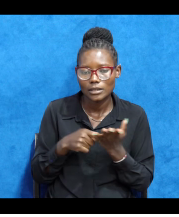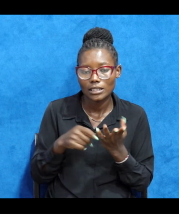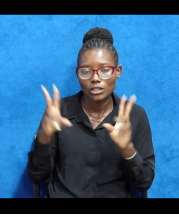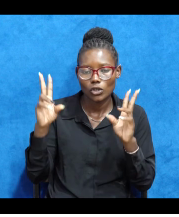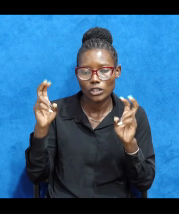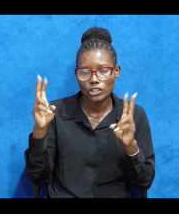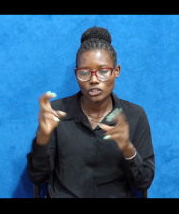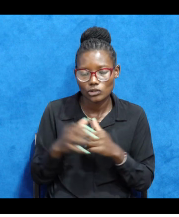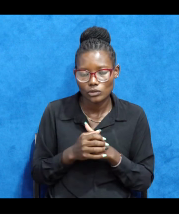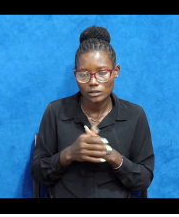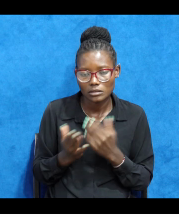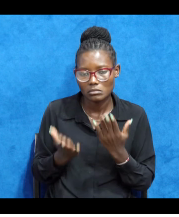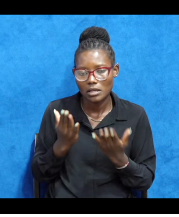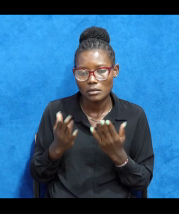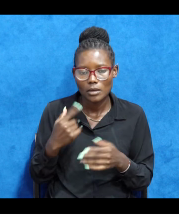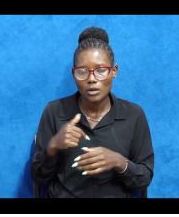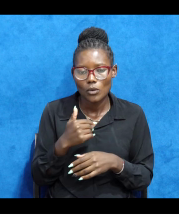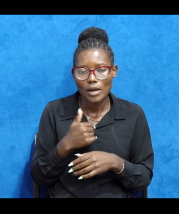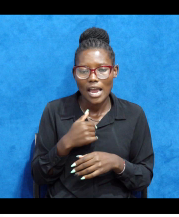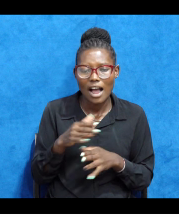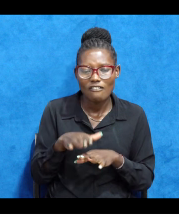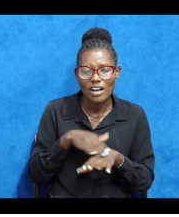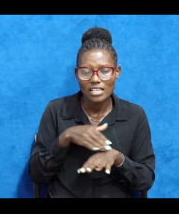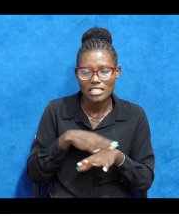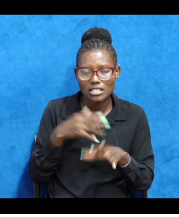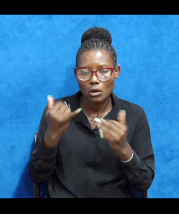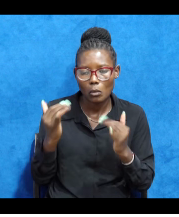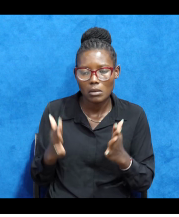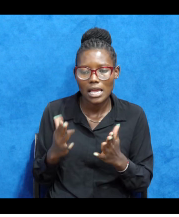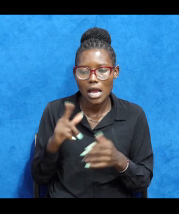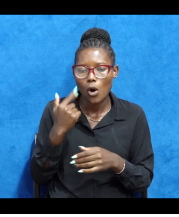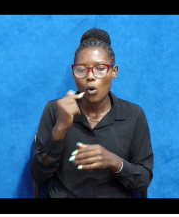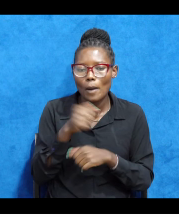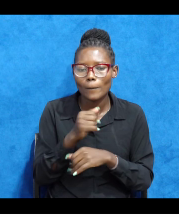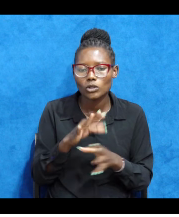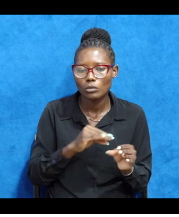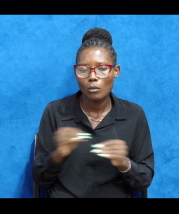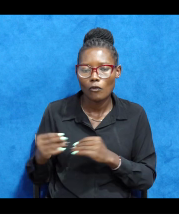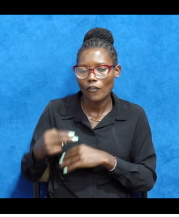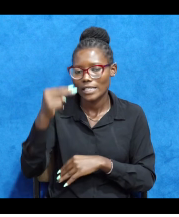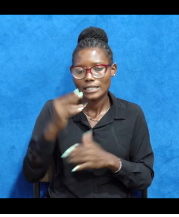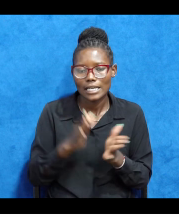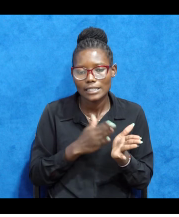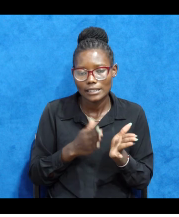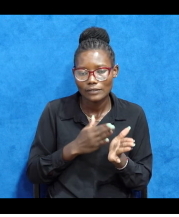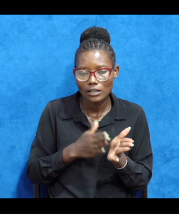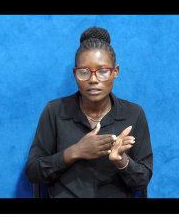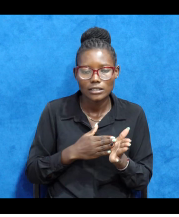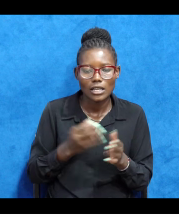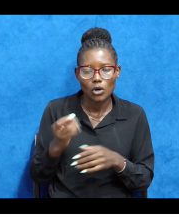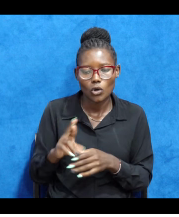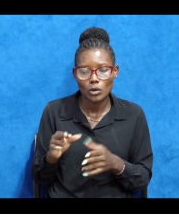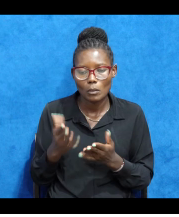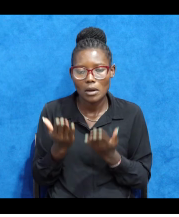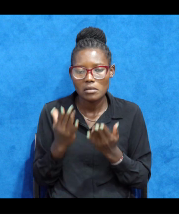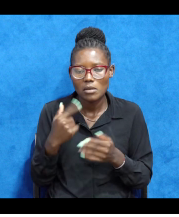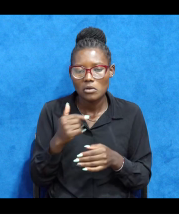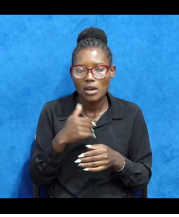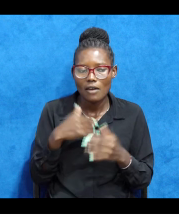game. And then finally, if we look at the athlete needs analysis from here, what are their deficiencies? What are their